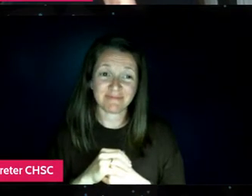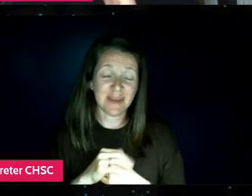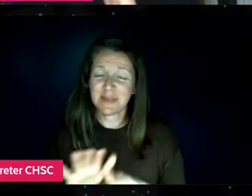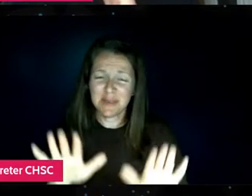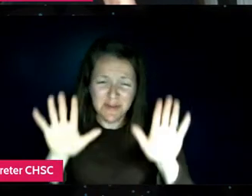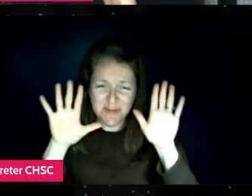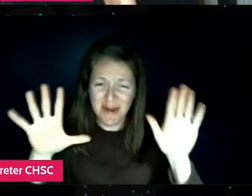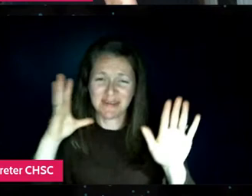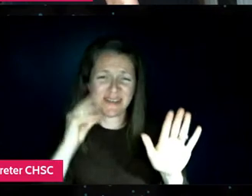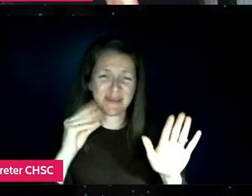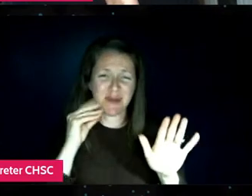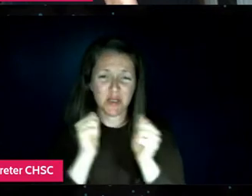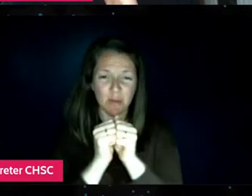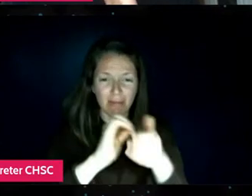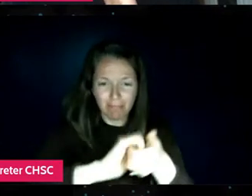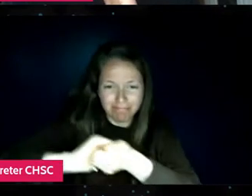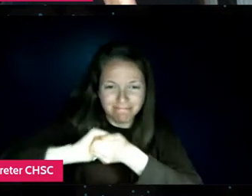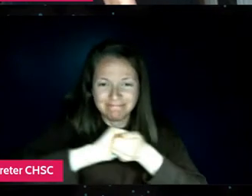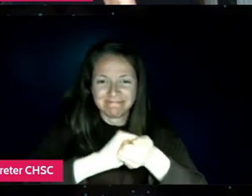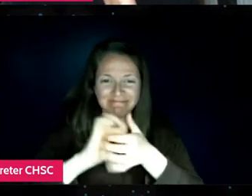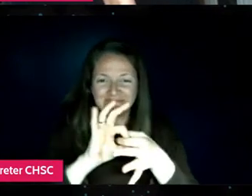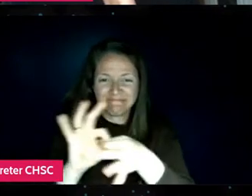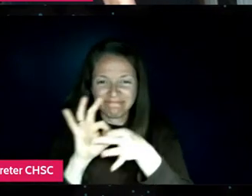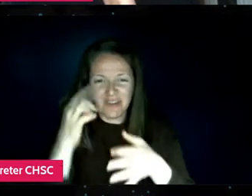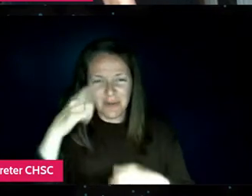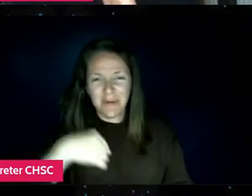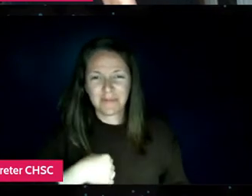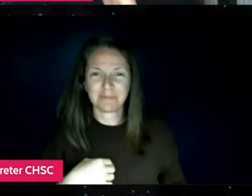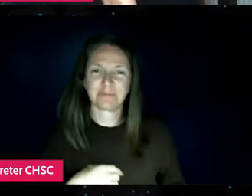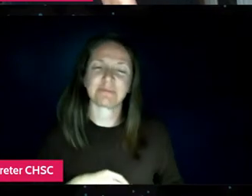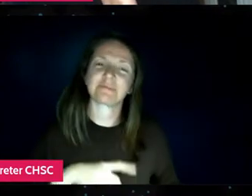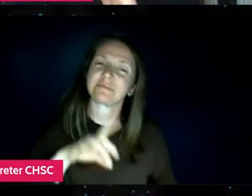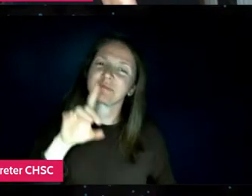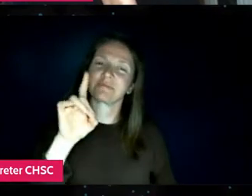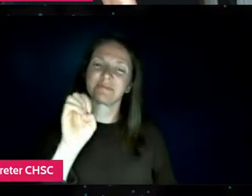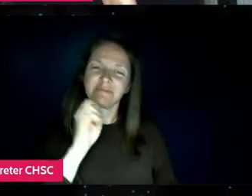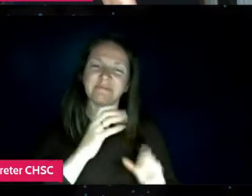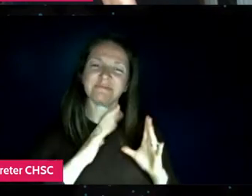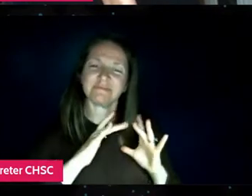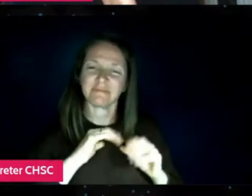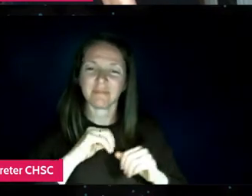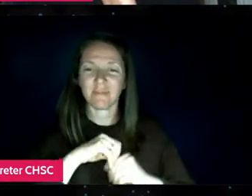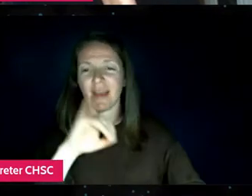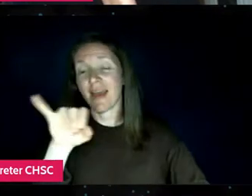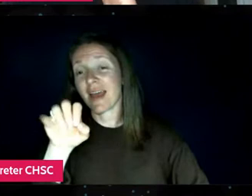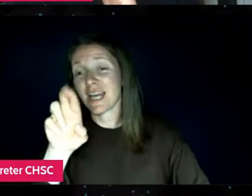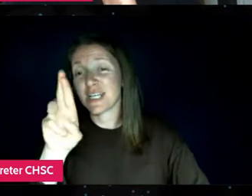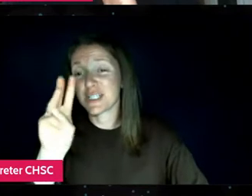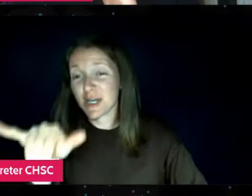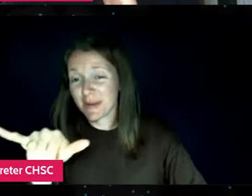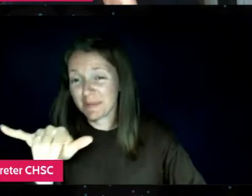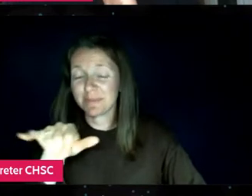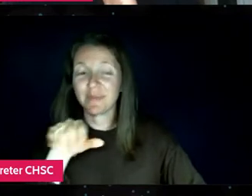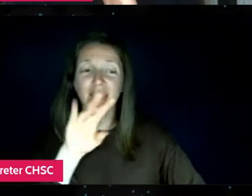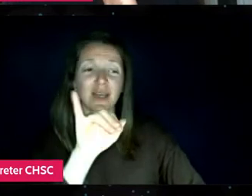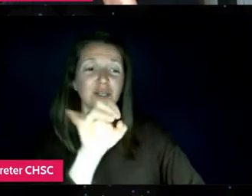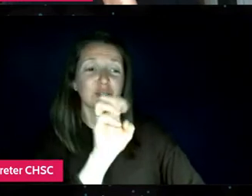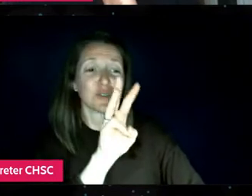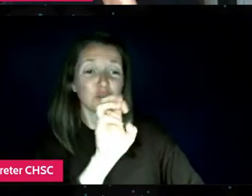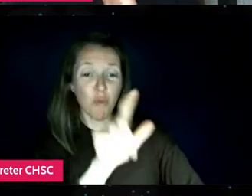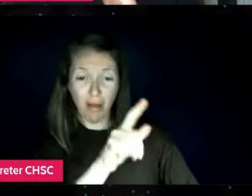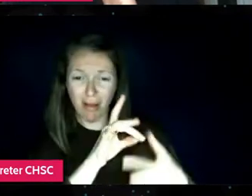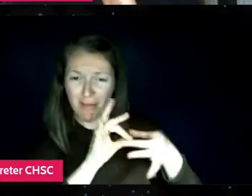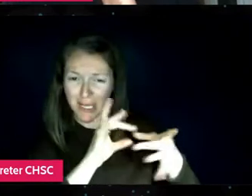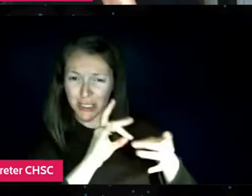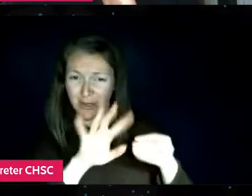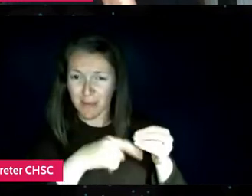incredible experience collaboratively for me. Very cool. And Jeremy, Jewell mentioned a